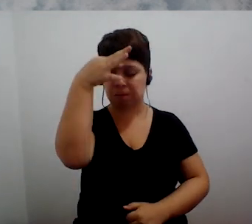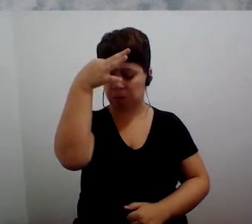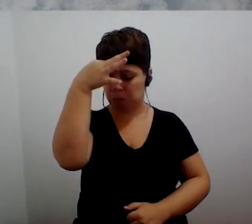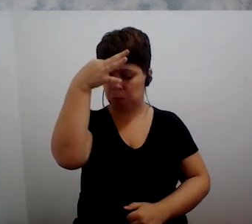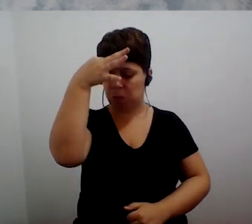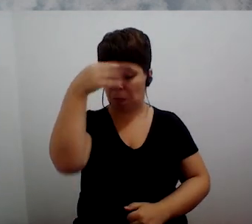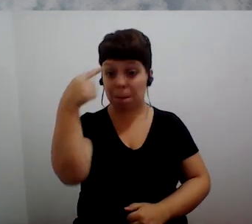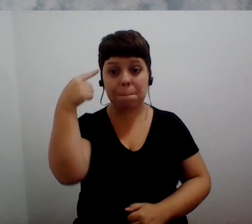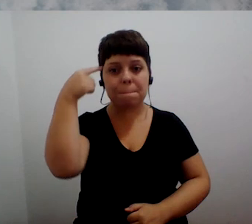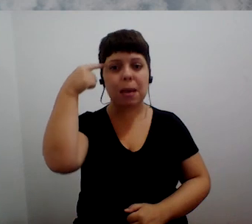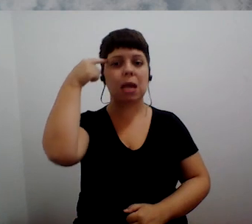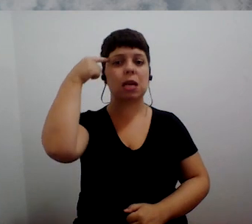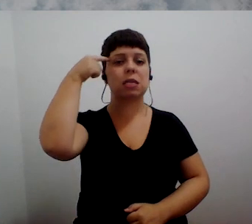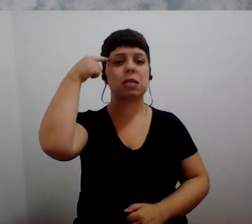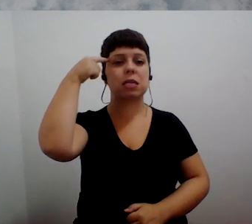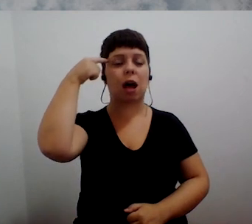give hands to each other